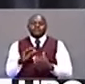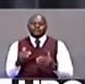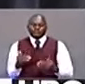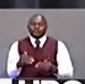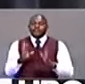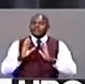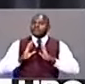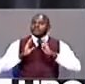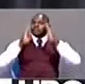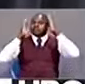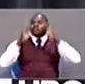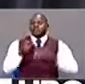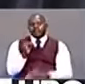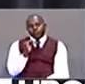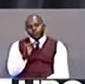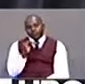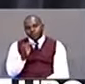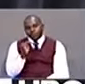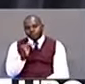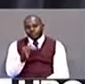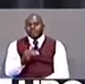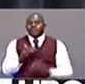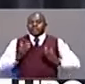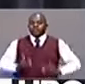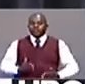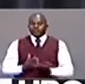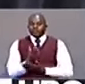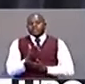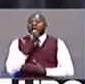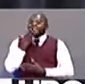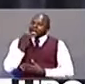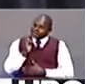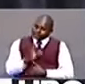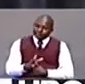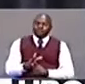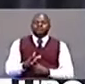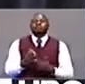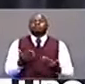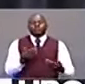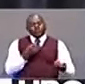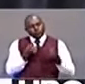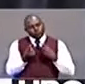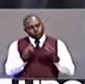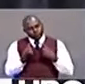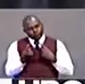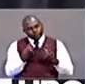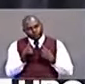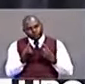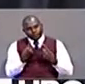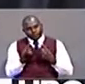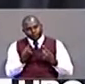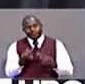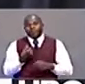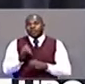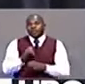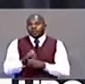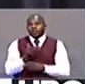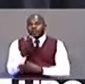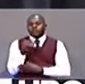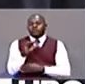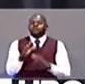the Archbishop spoke about the human rights abuses, as he spoke and he worked so